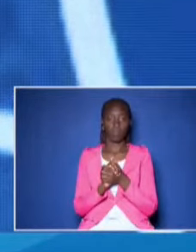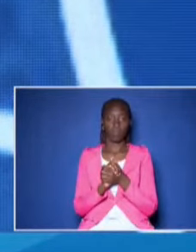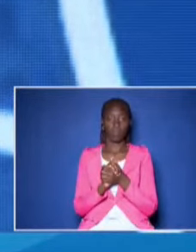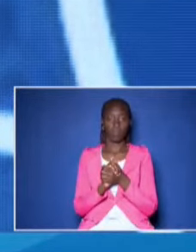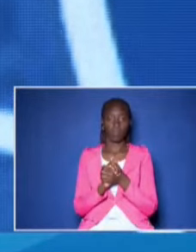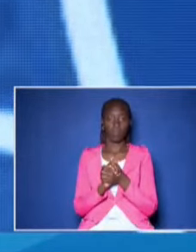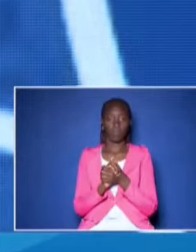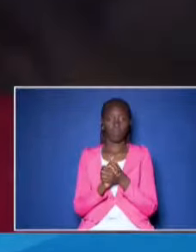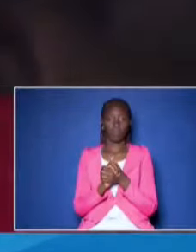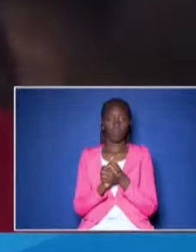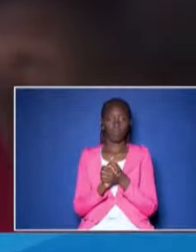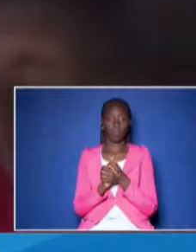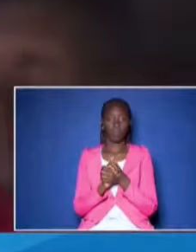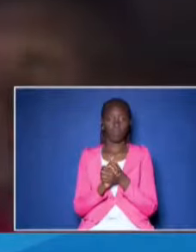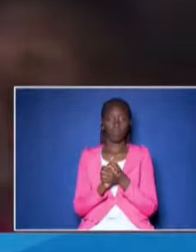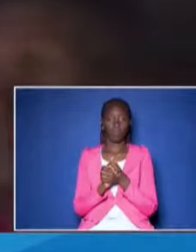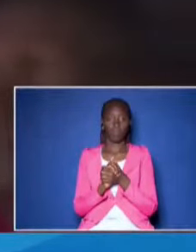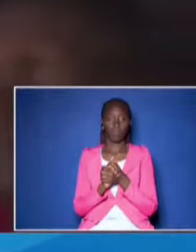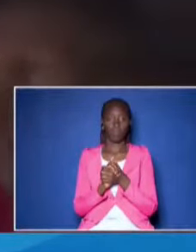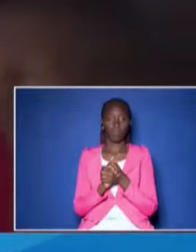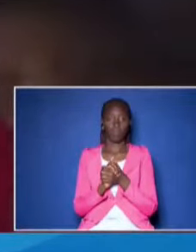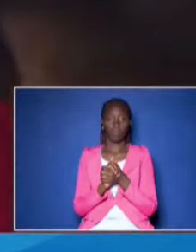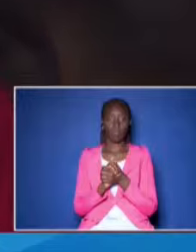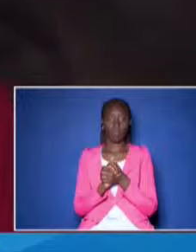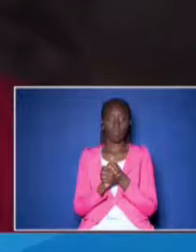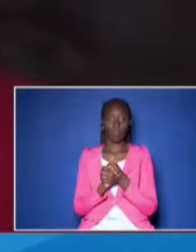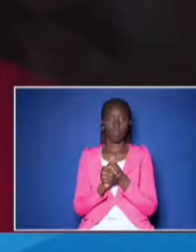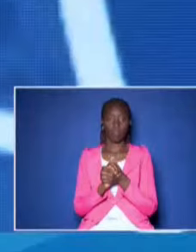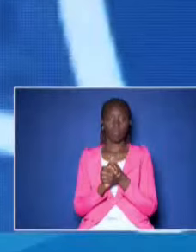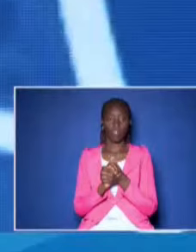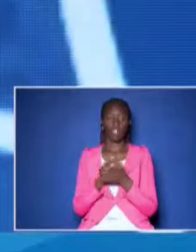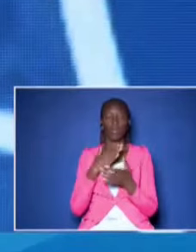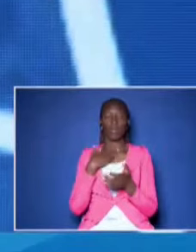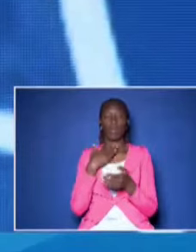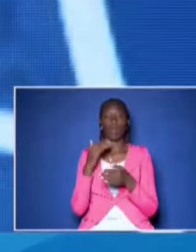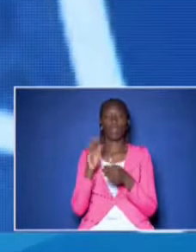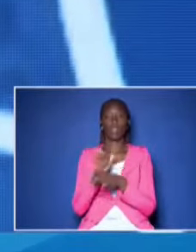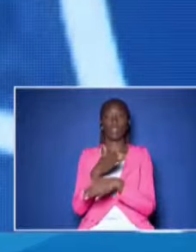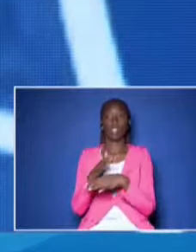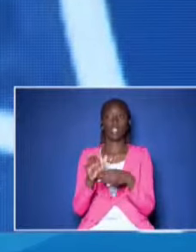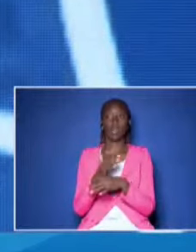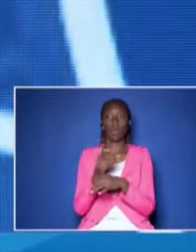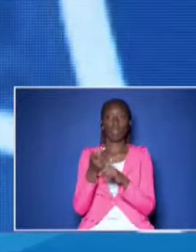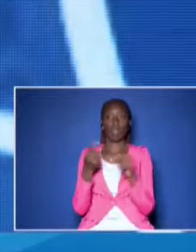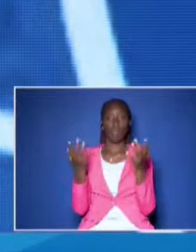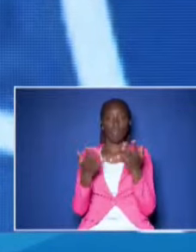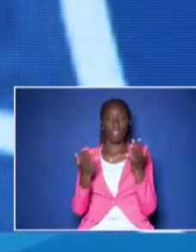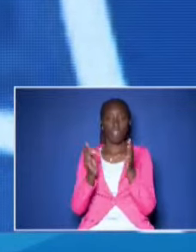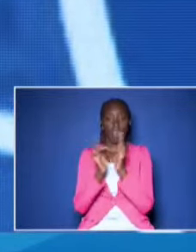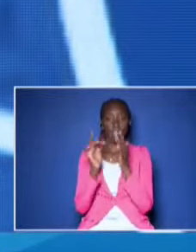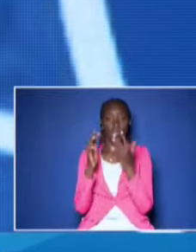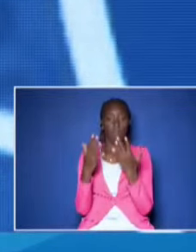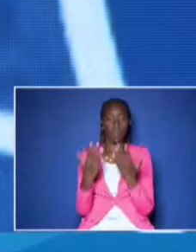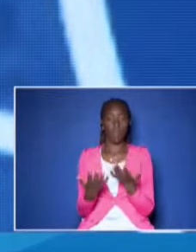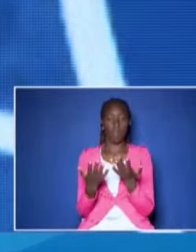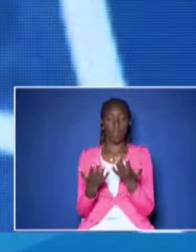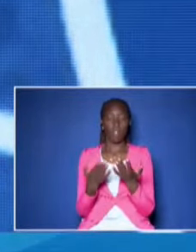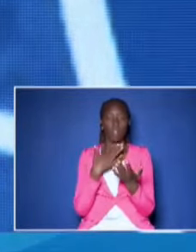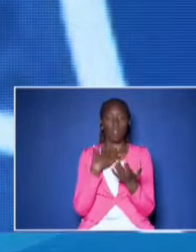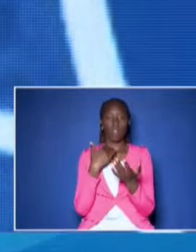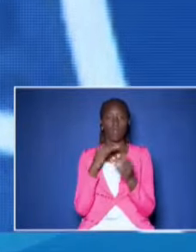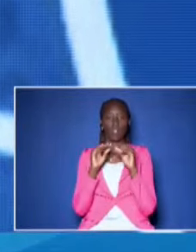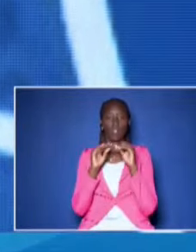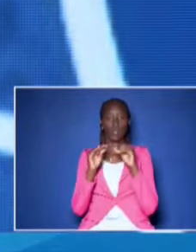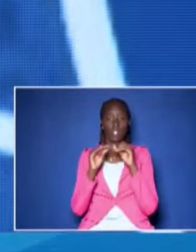no Lord I want to sing you a song from the Bible I want to teach it